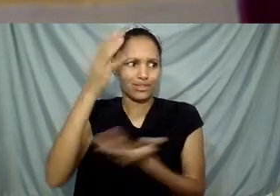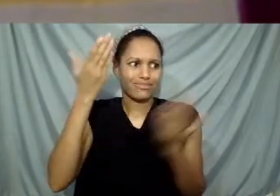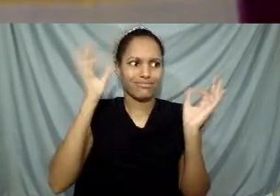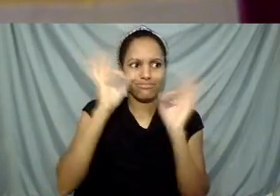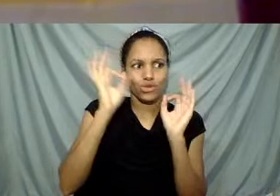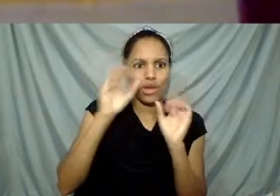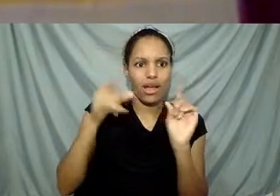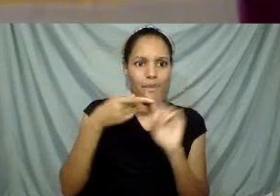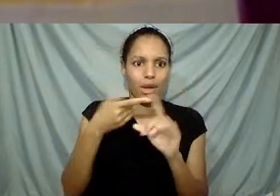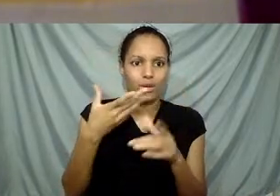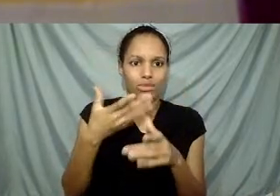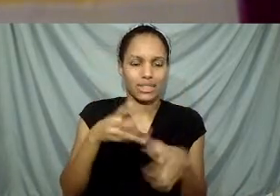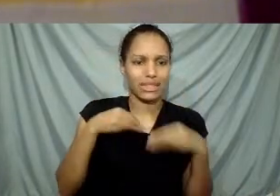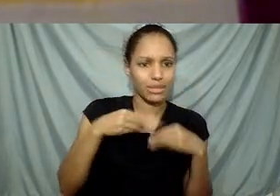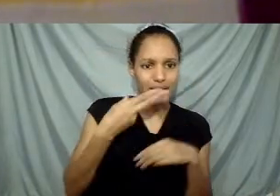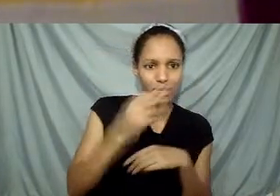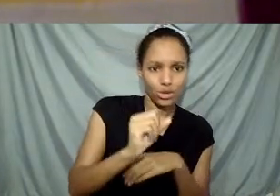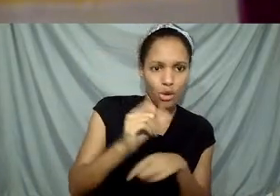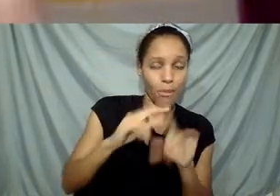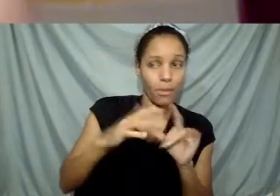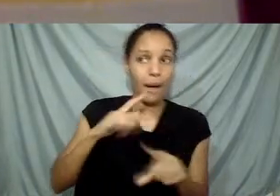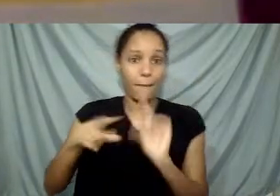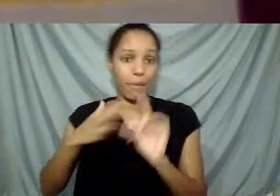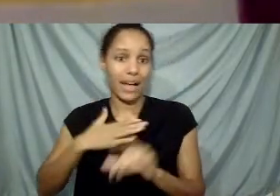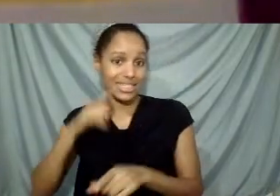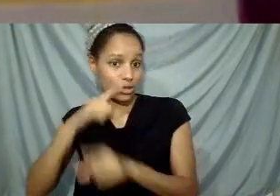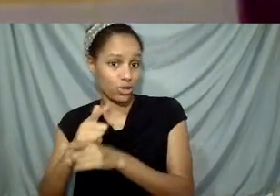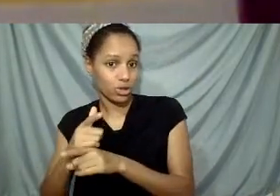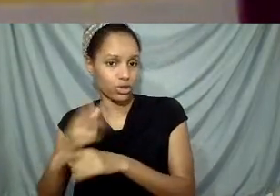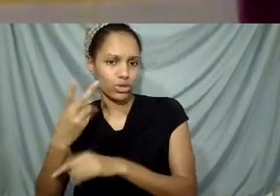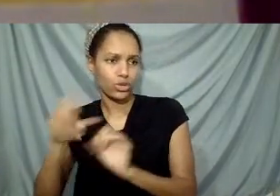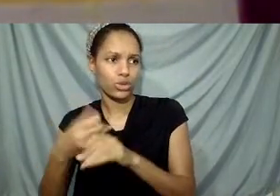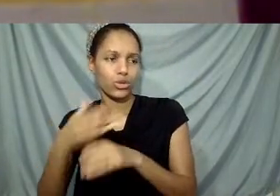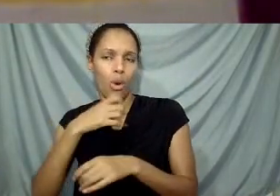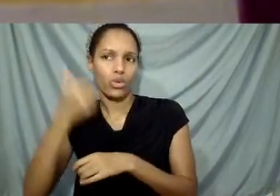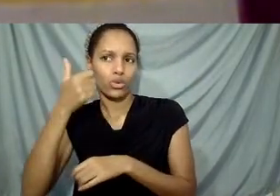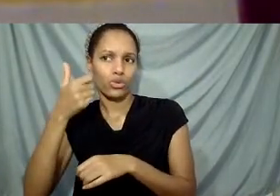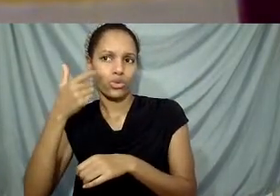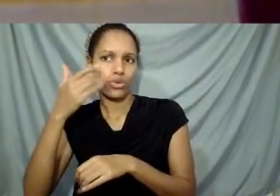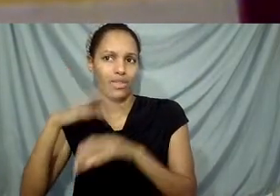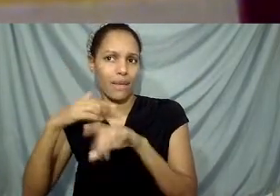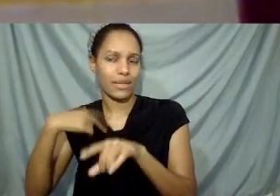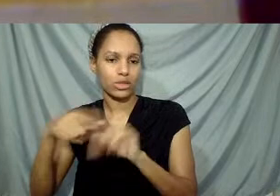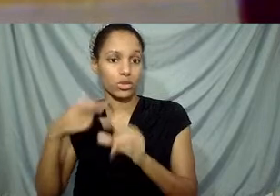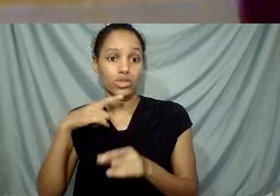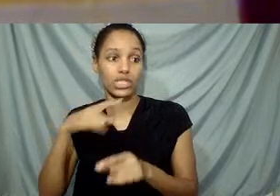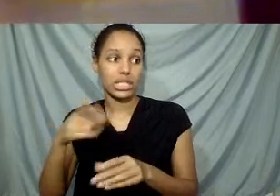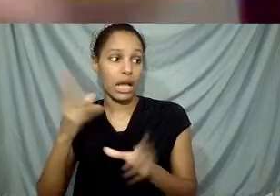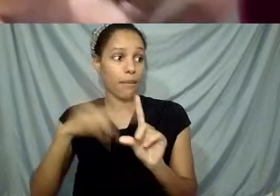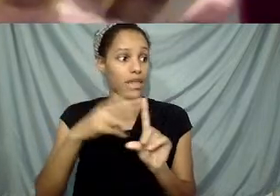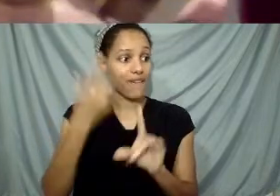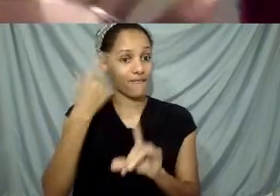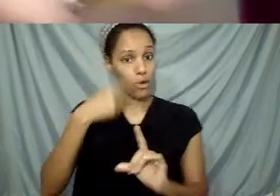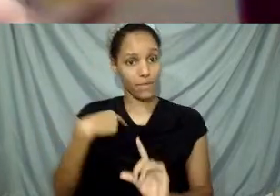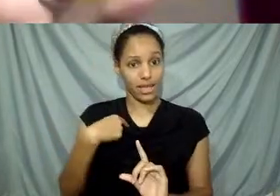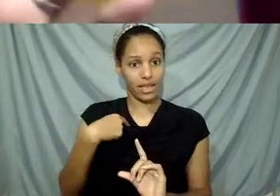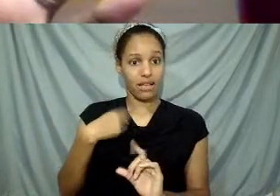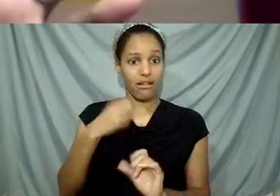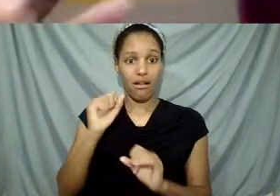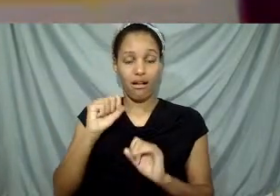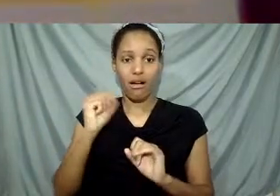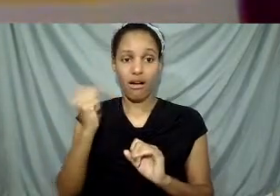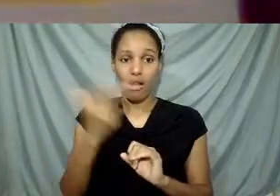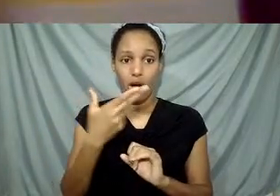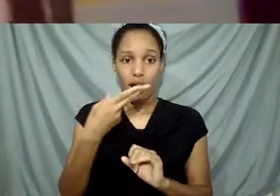So my sister, who's 2 years older than me, filled out all the applications. She at the time there wasn't